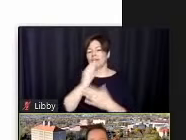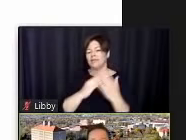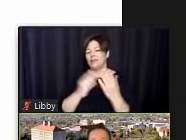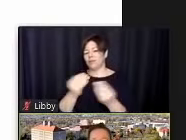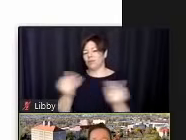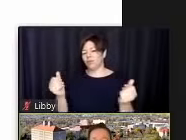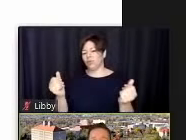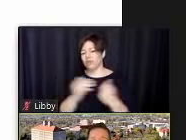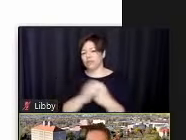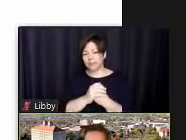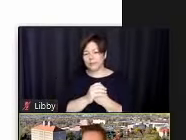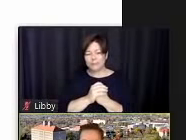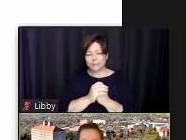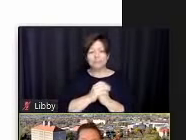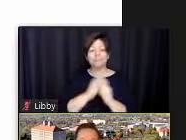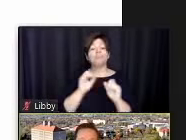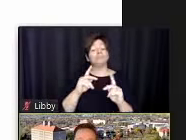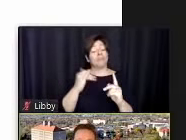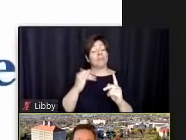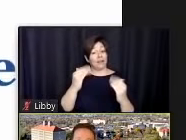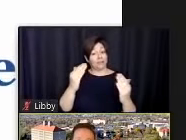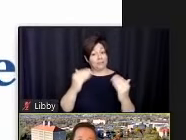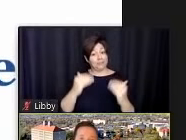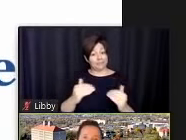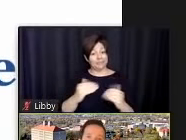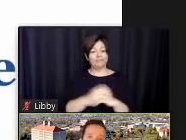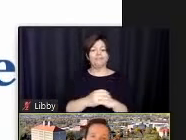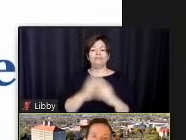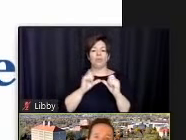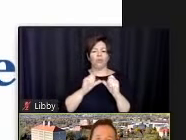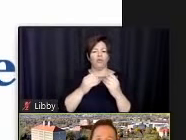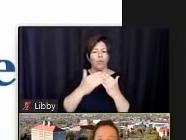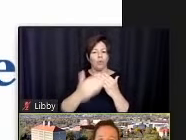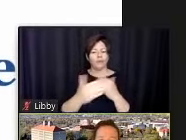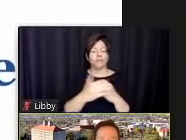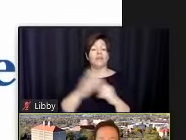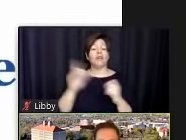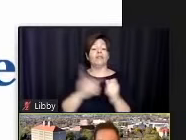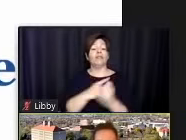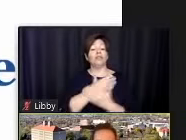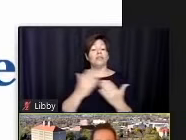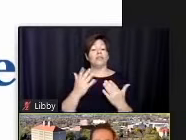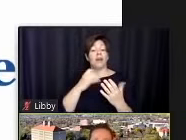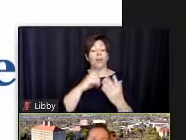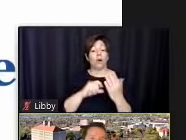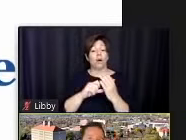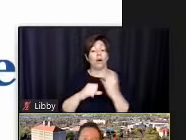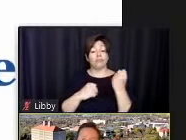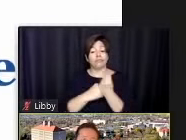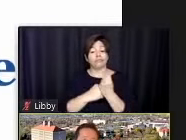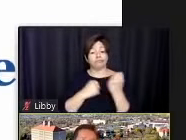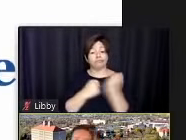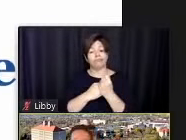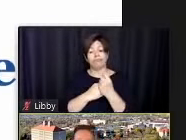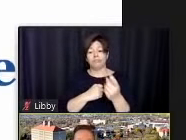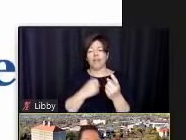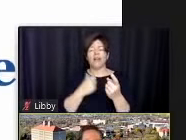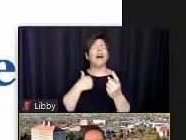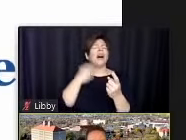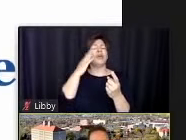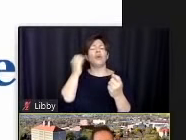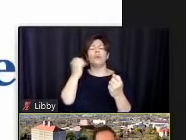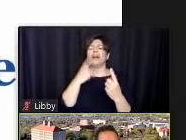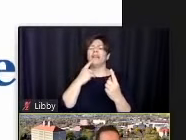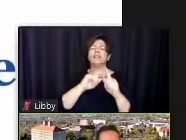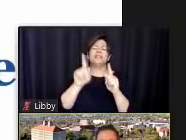solutions. All right, so with that said, we're going to move forward. And the first thing I want to reinforce, now I know many of us are in lots of different